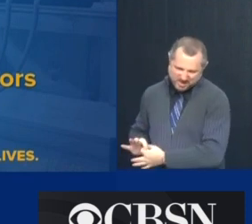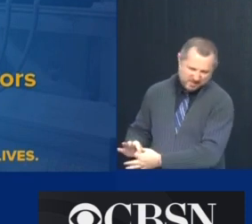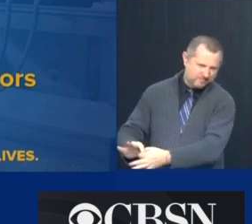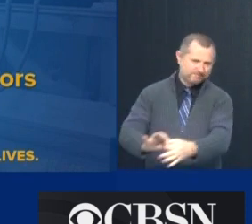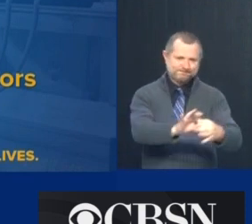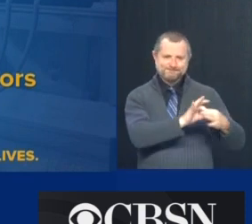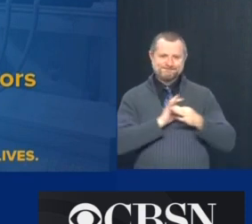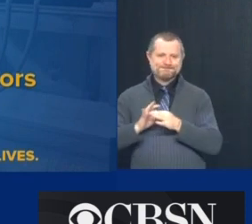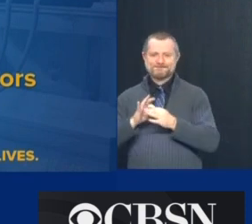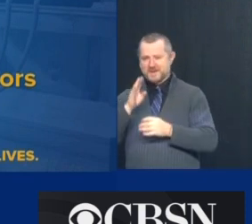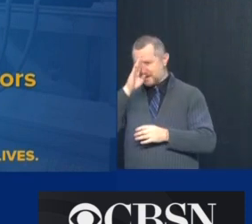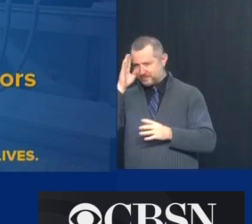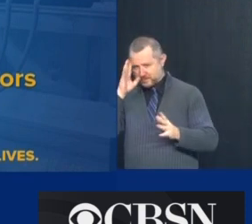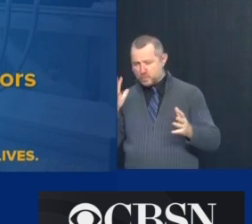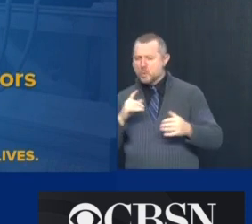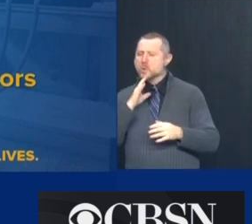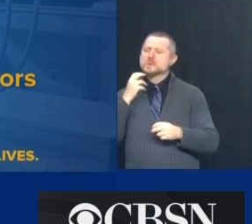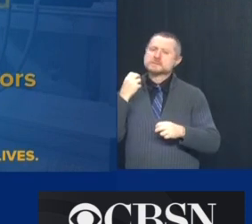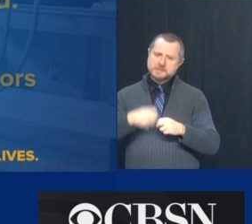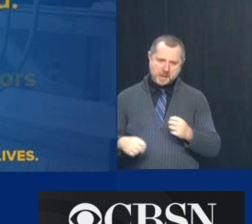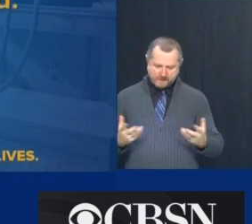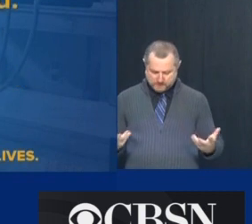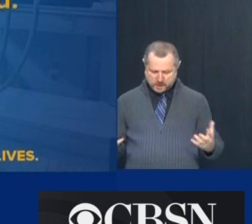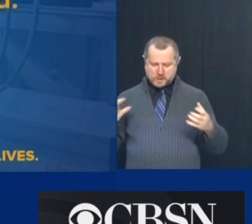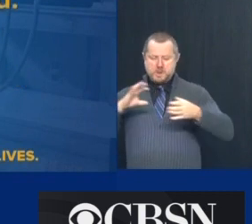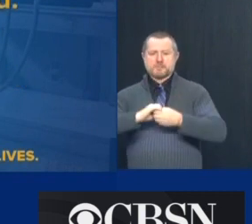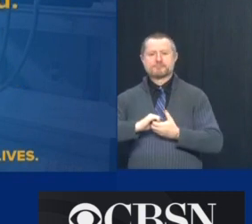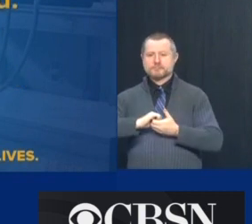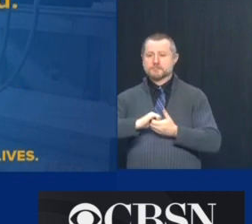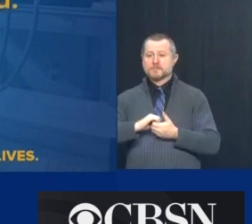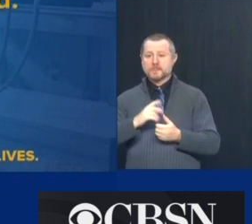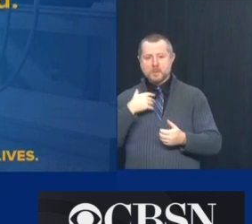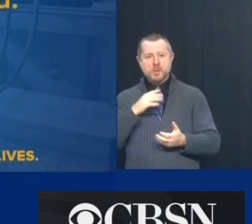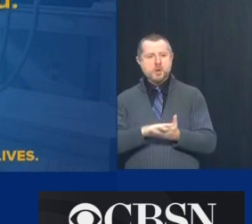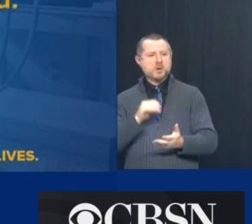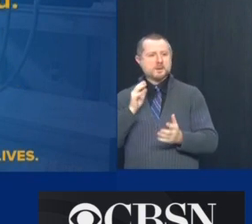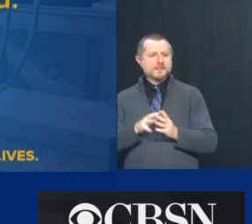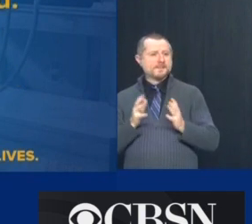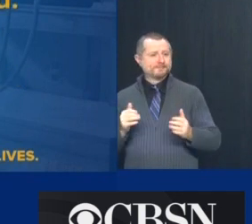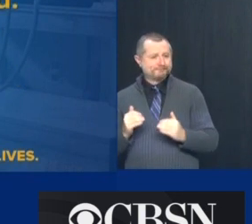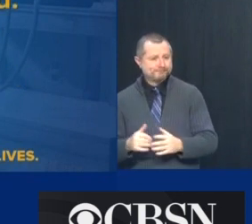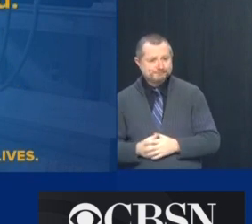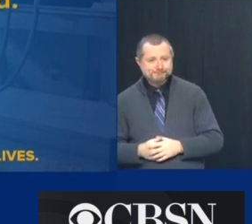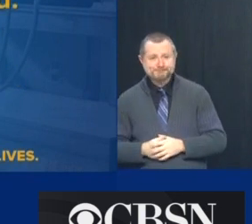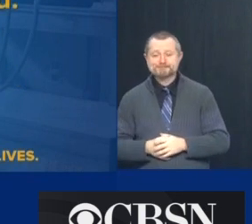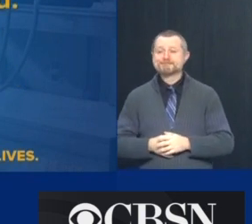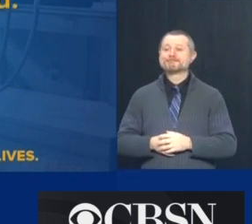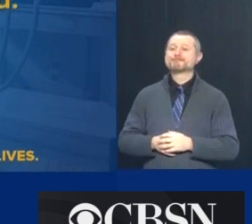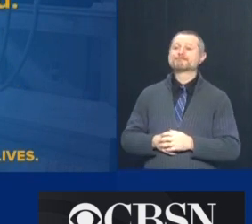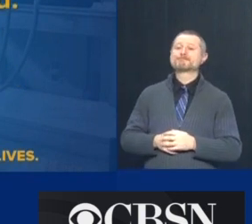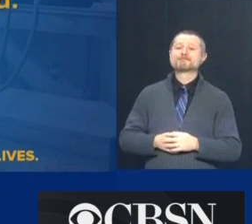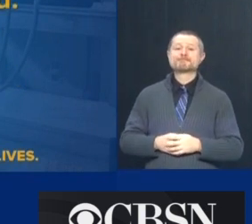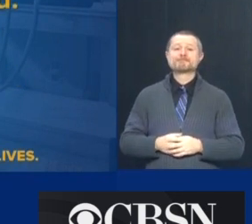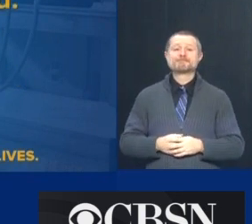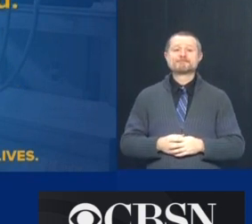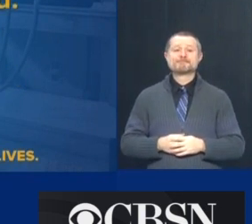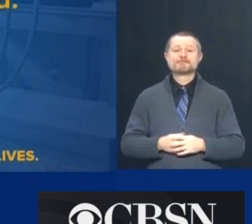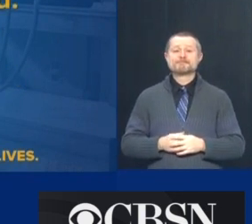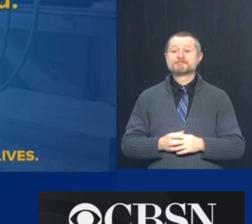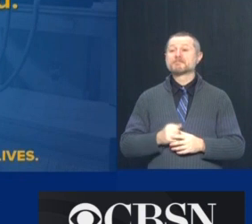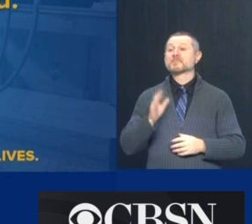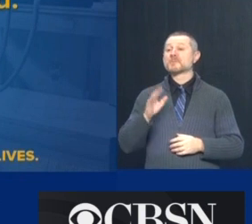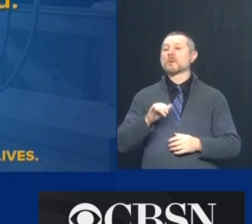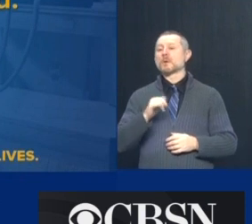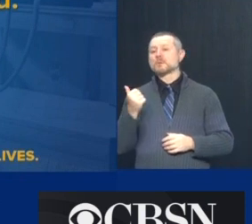difficult transition. But we learned from it. We're going to add, on top of yellow,